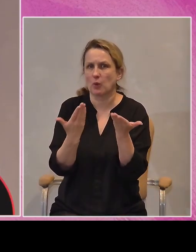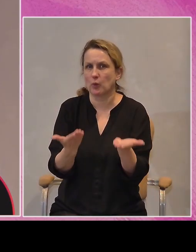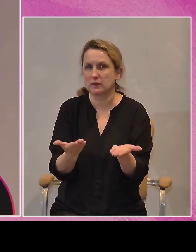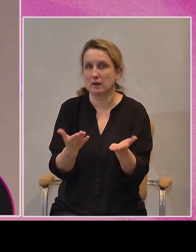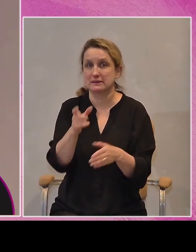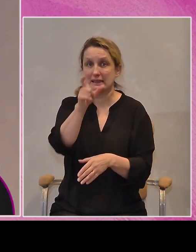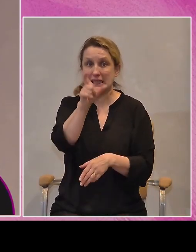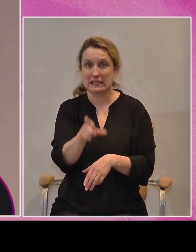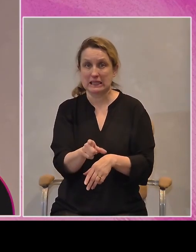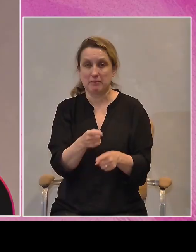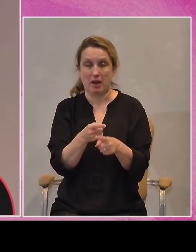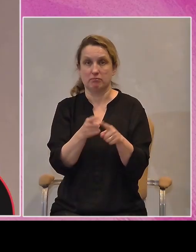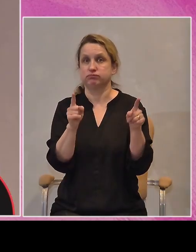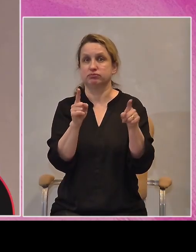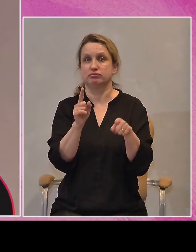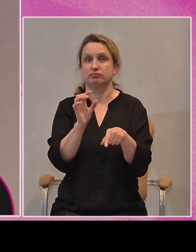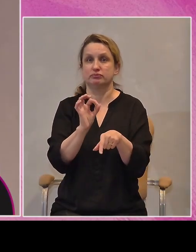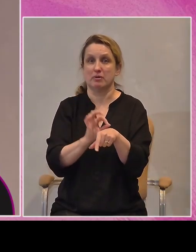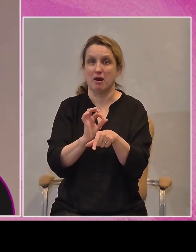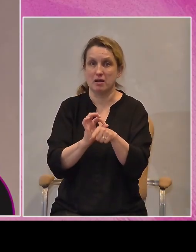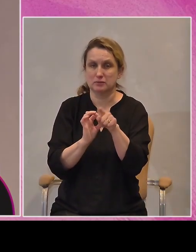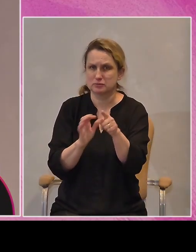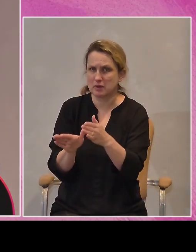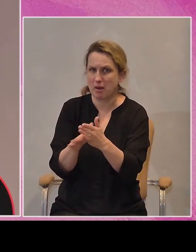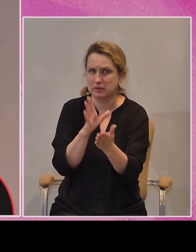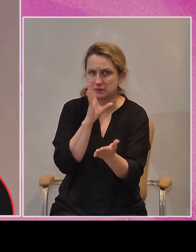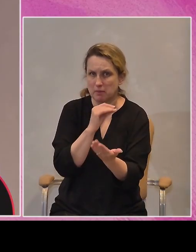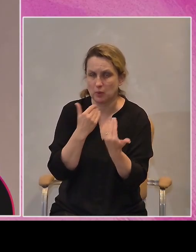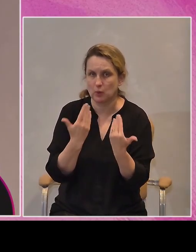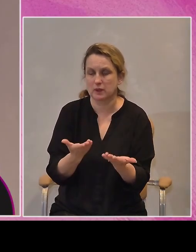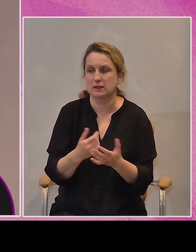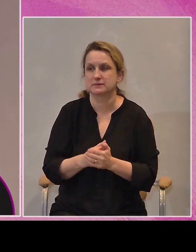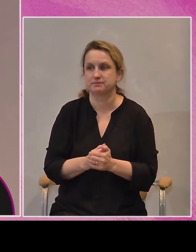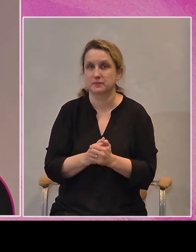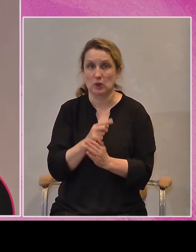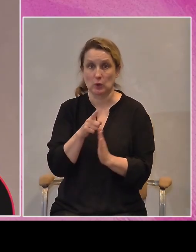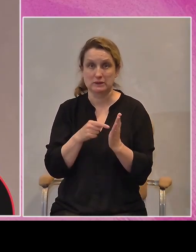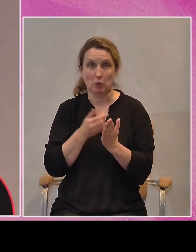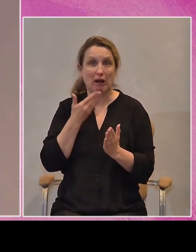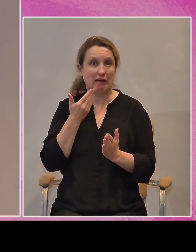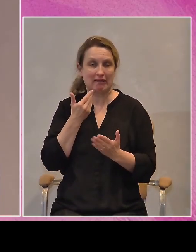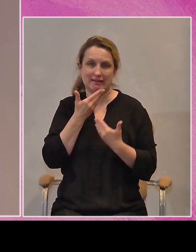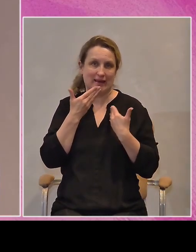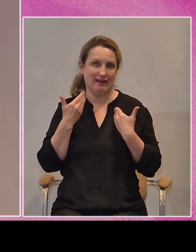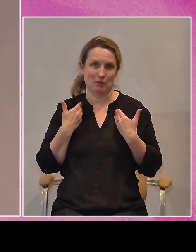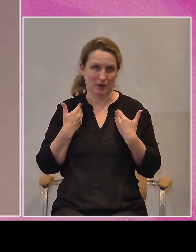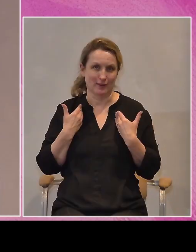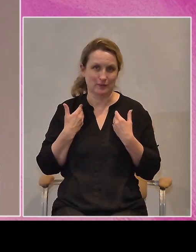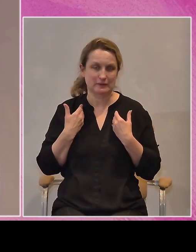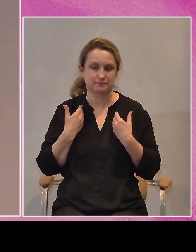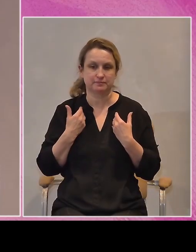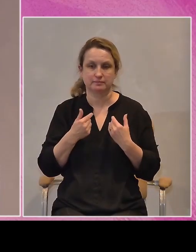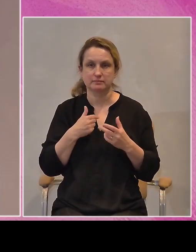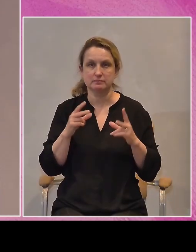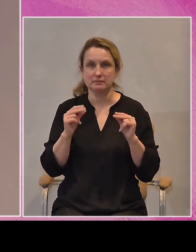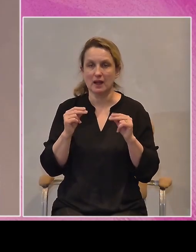the scientist can help people with rare diseases. I had to admit to myself that this was not easy to